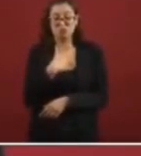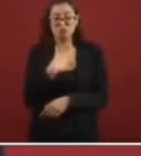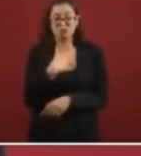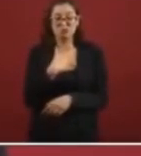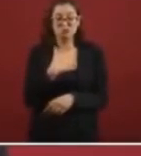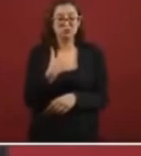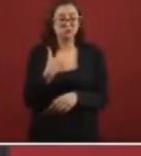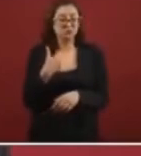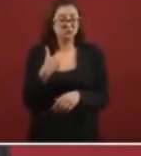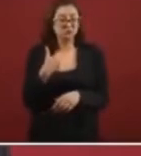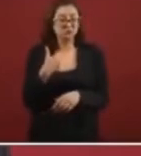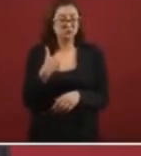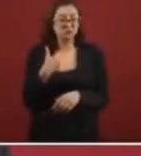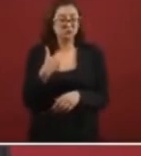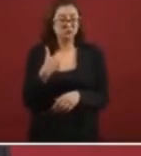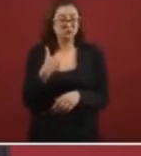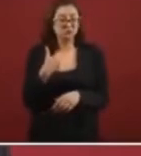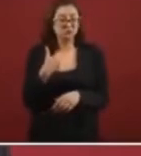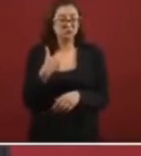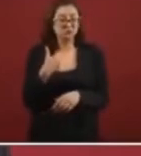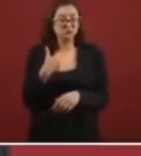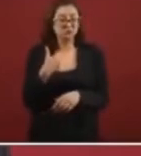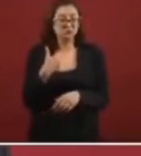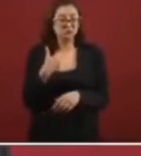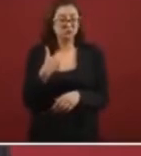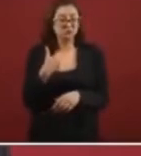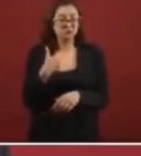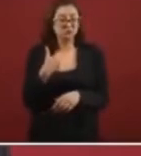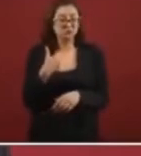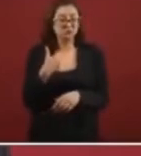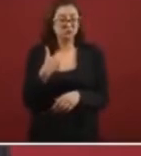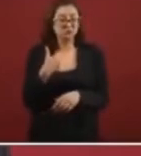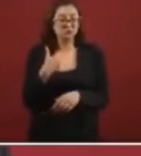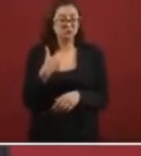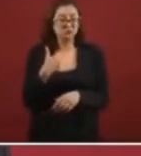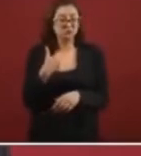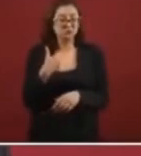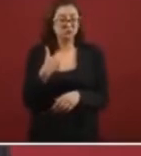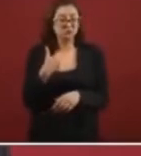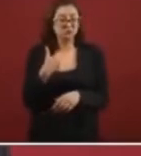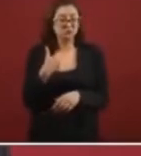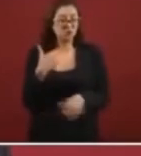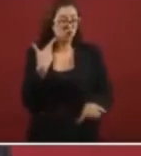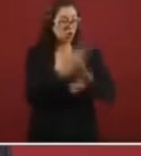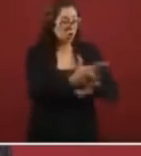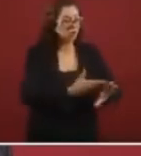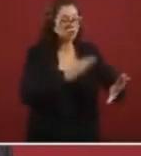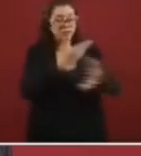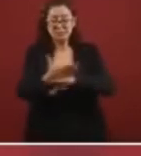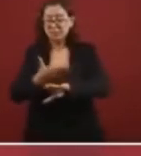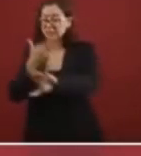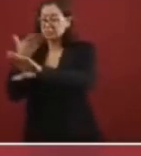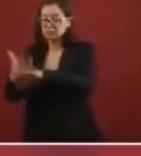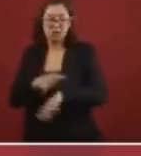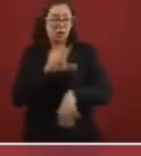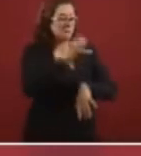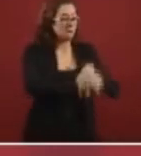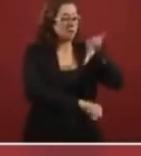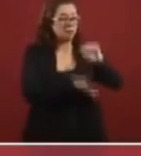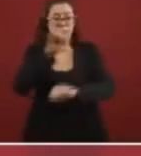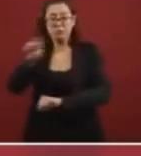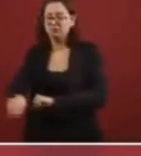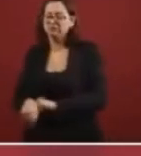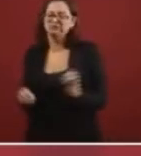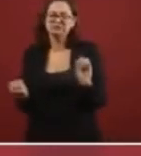una persecución. That we were not going to initiate a persecution contra de nadie,